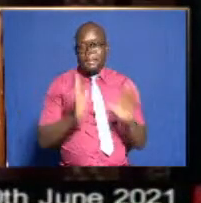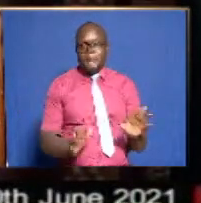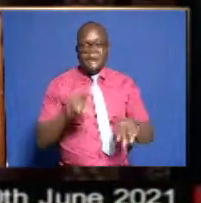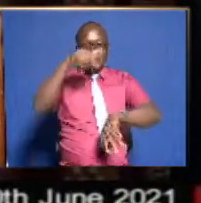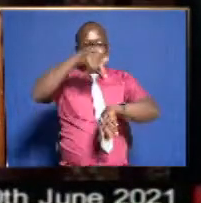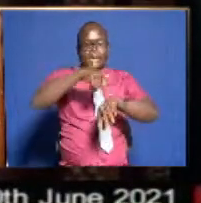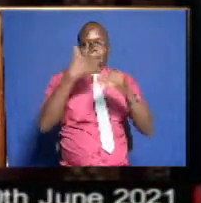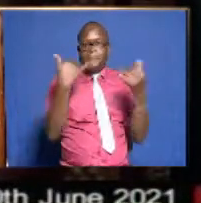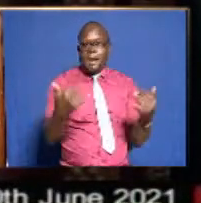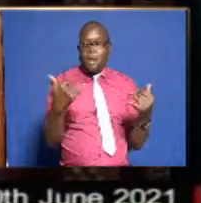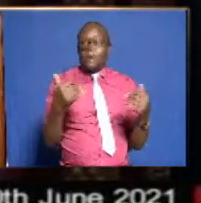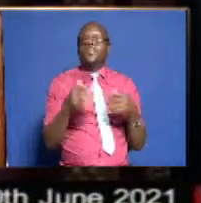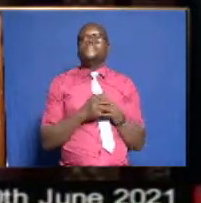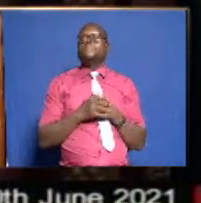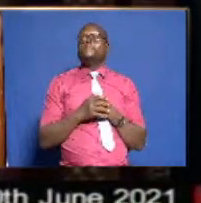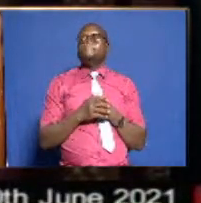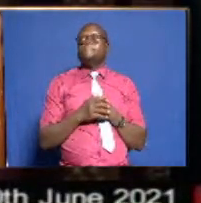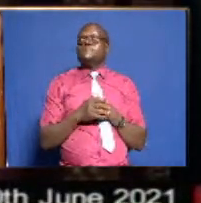being